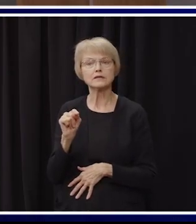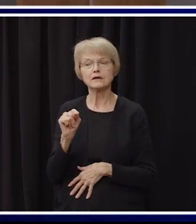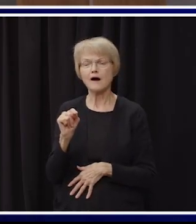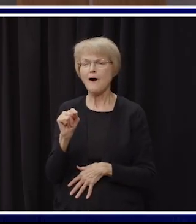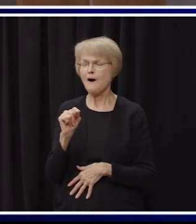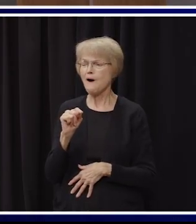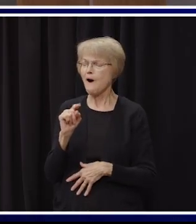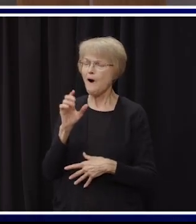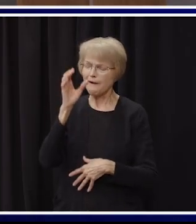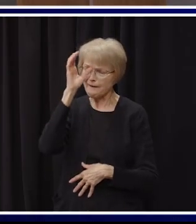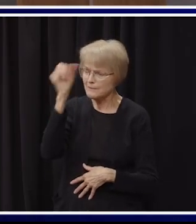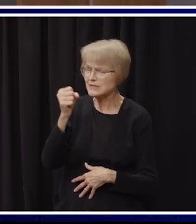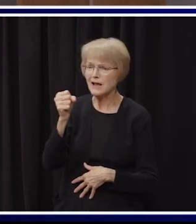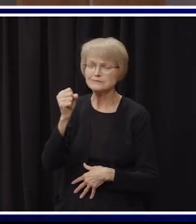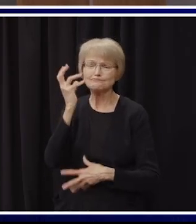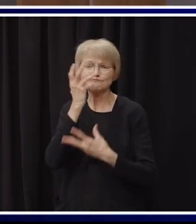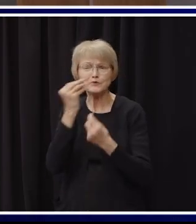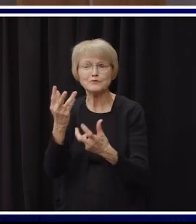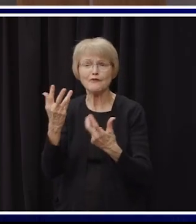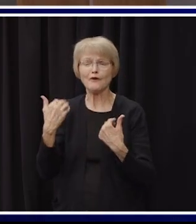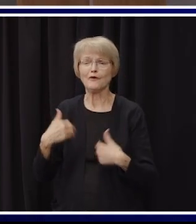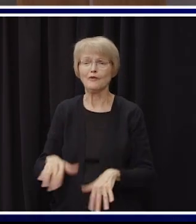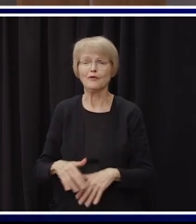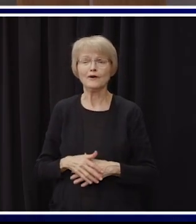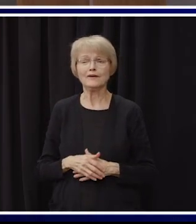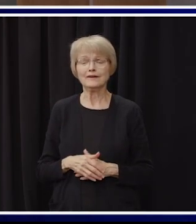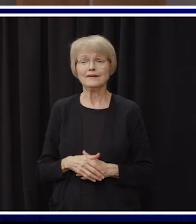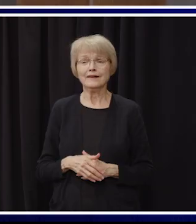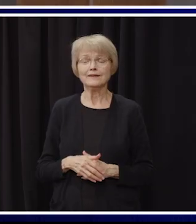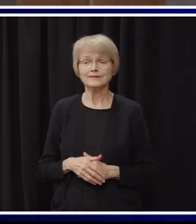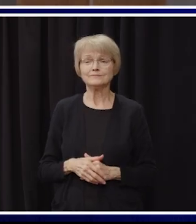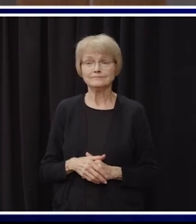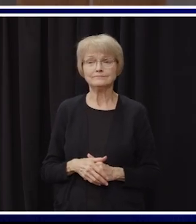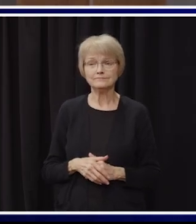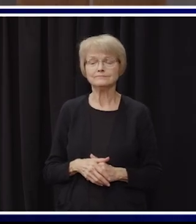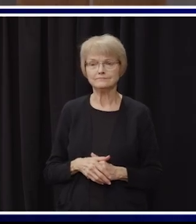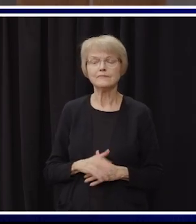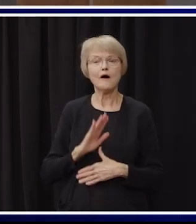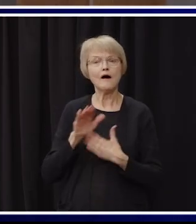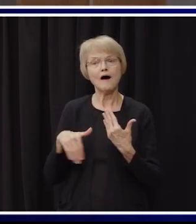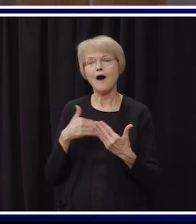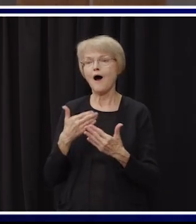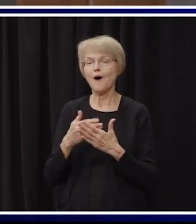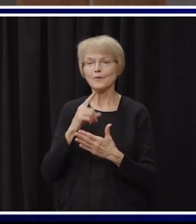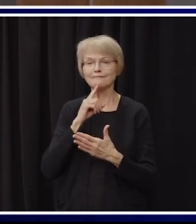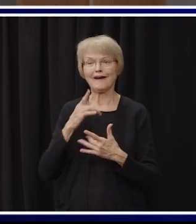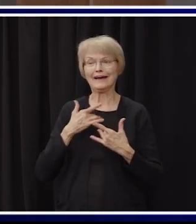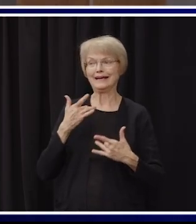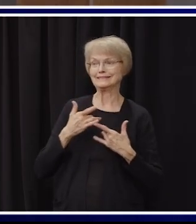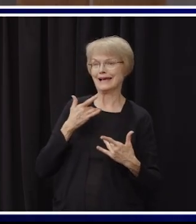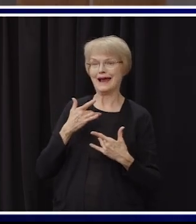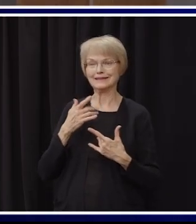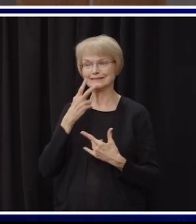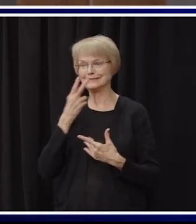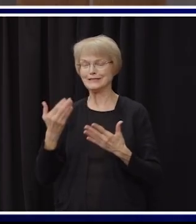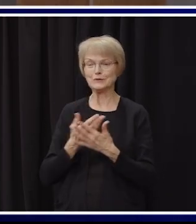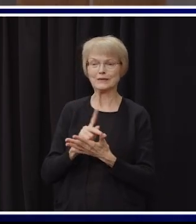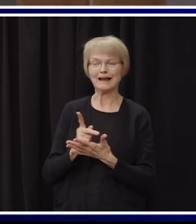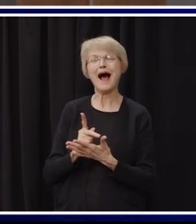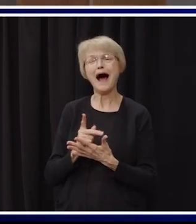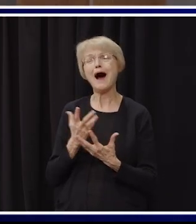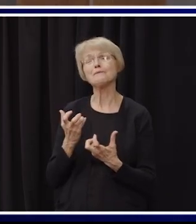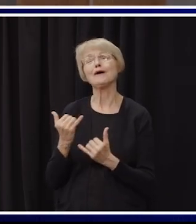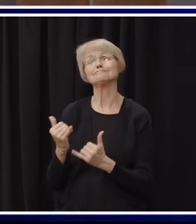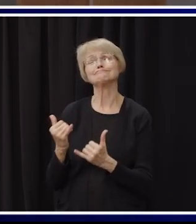sense it made and how beautiful it is, and all of them were very jazzed about seeing my new kitchen and wishing they had